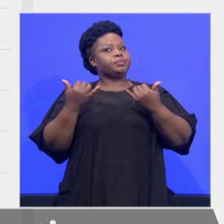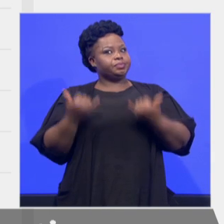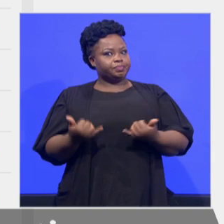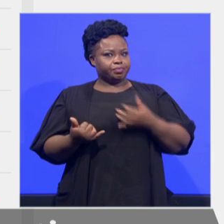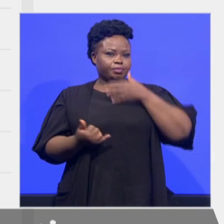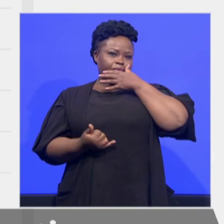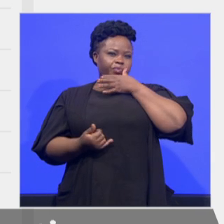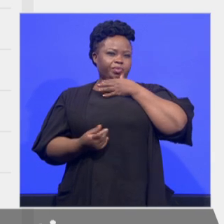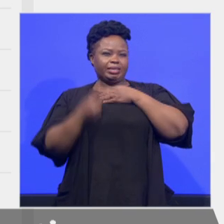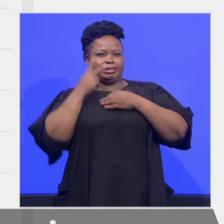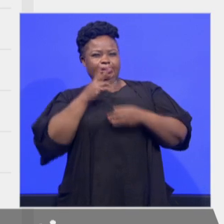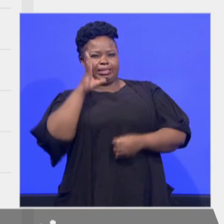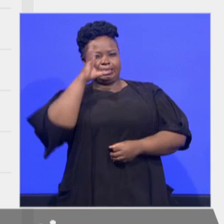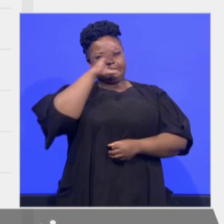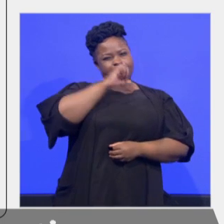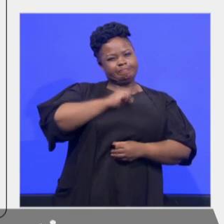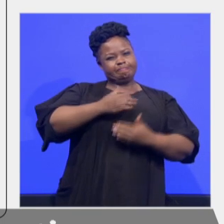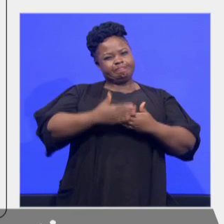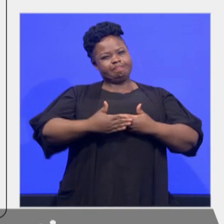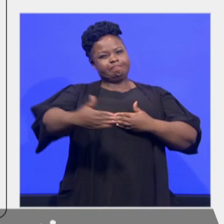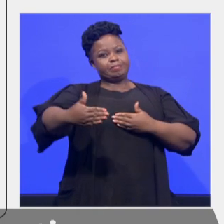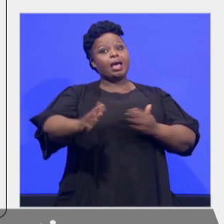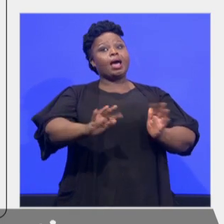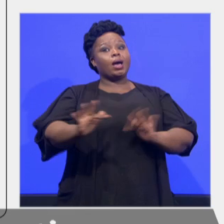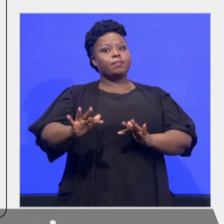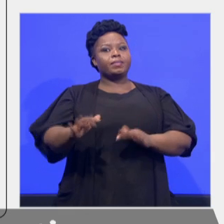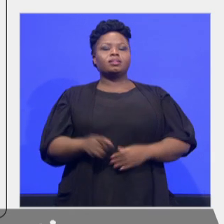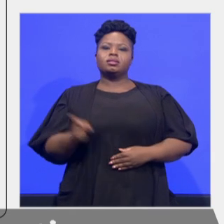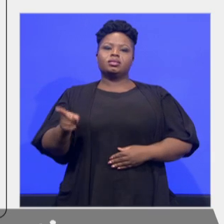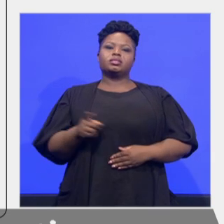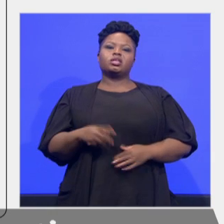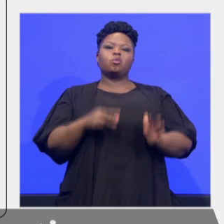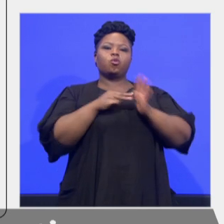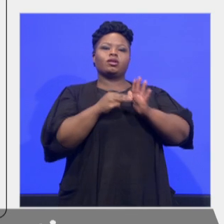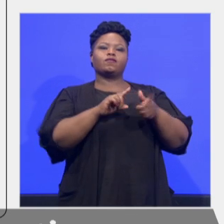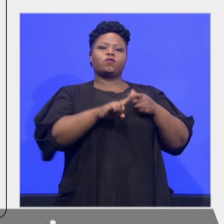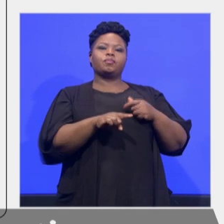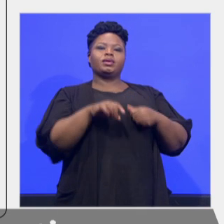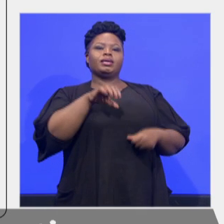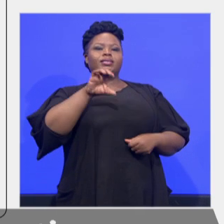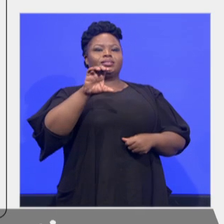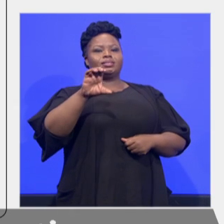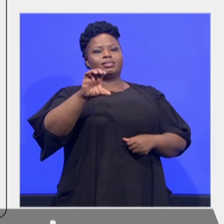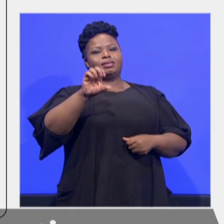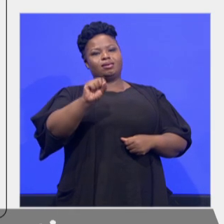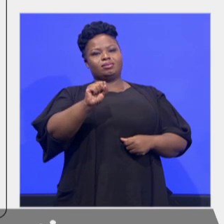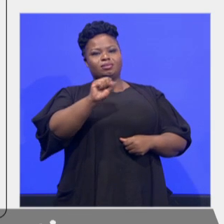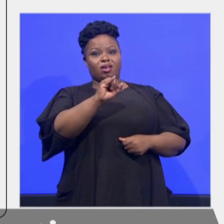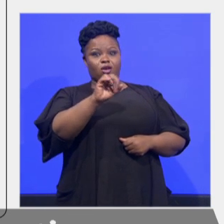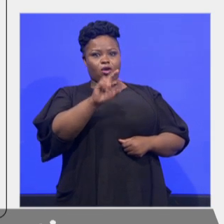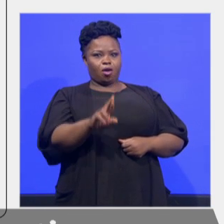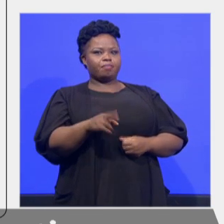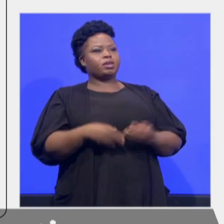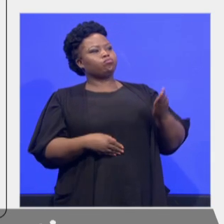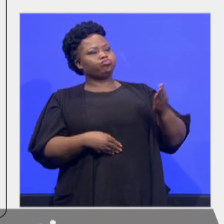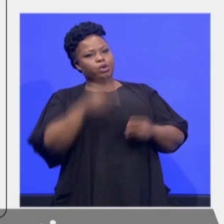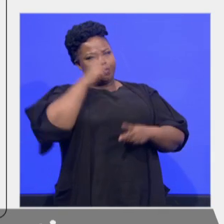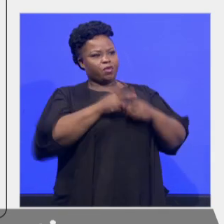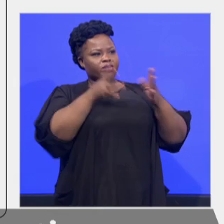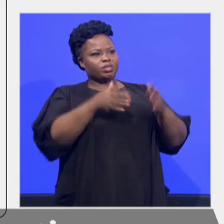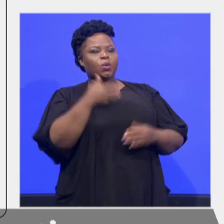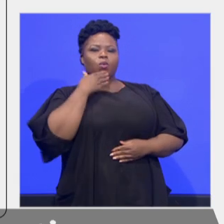the predictive results. And this, of course, is based on a model put together by the CSIR. And I'm now joined by Professor